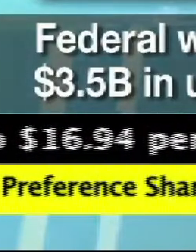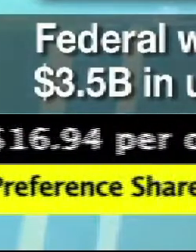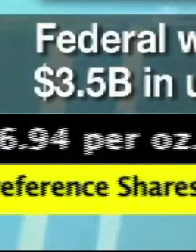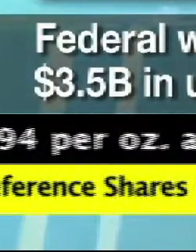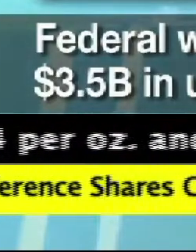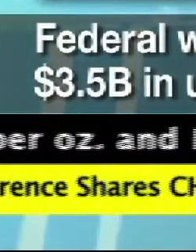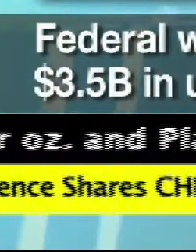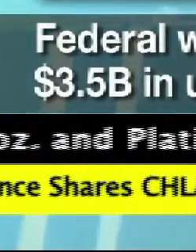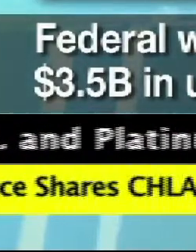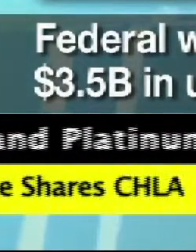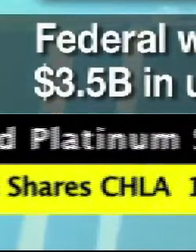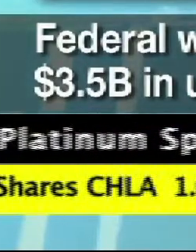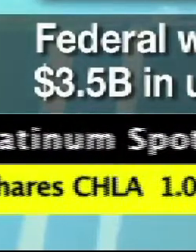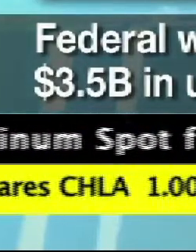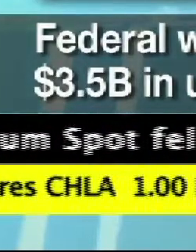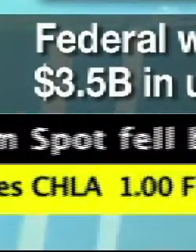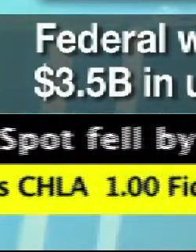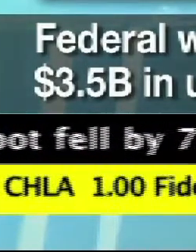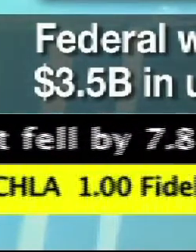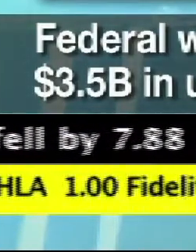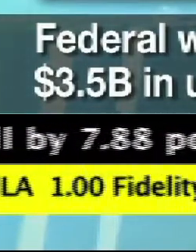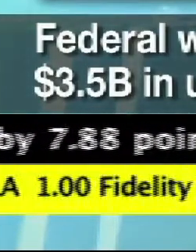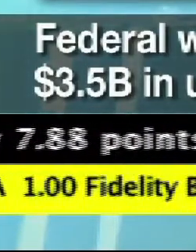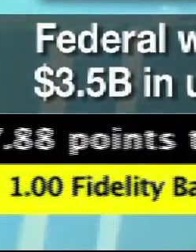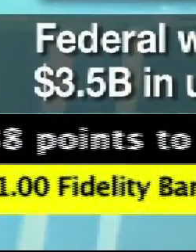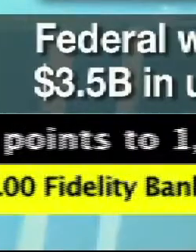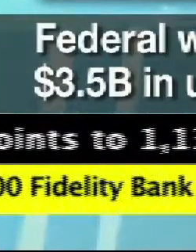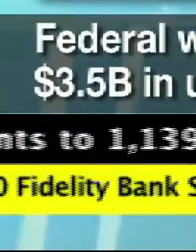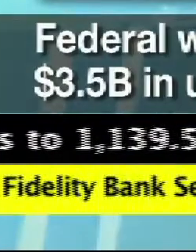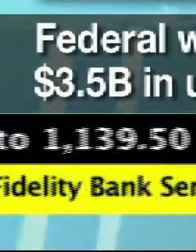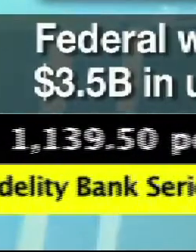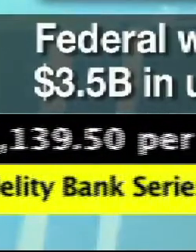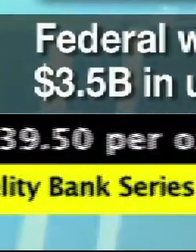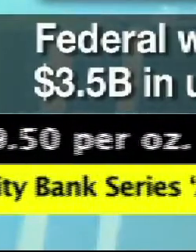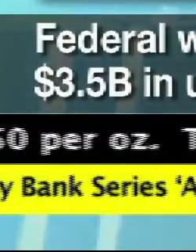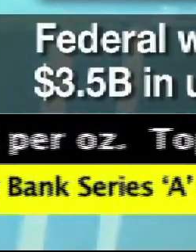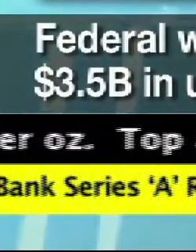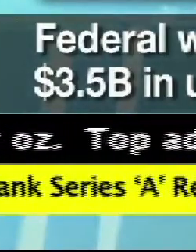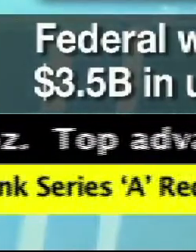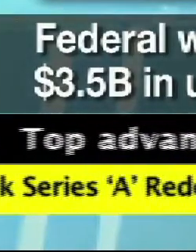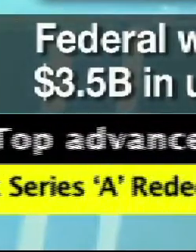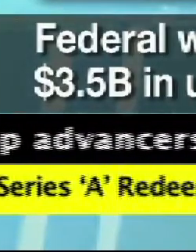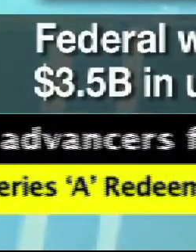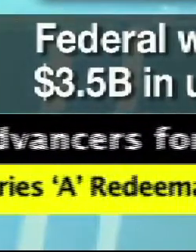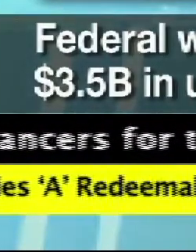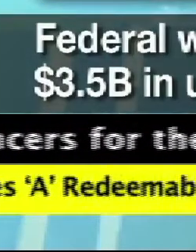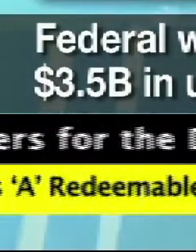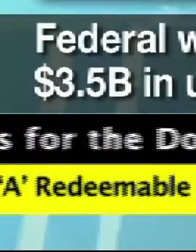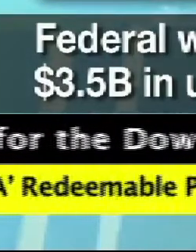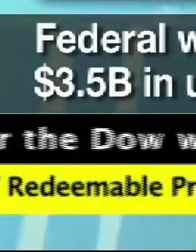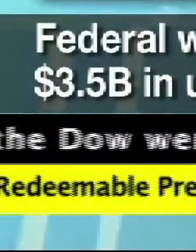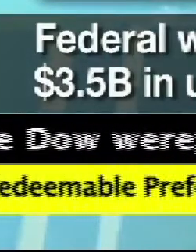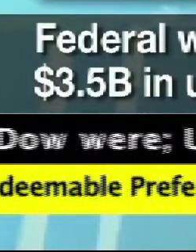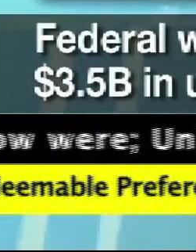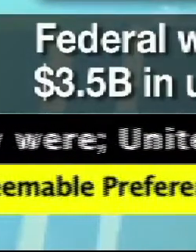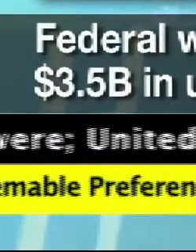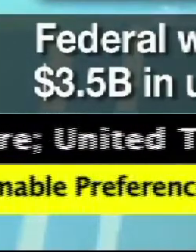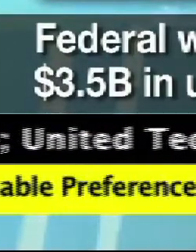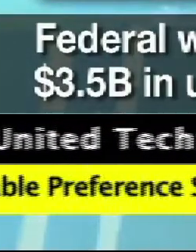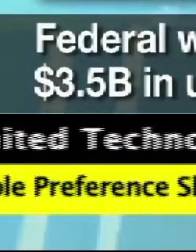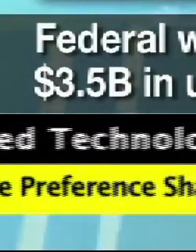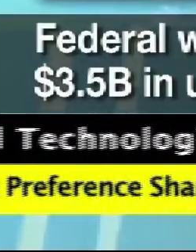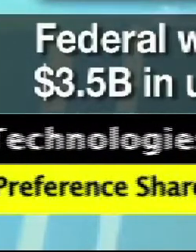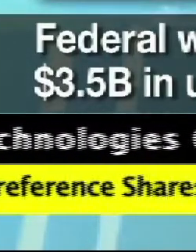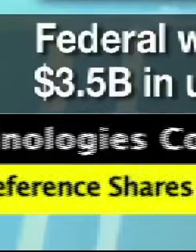and retirees owe more than $3.5 billion in unpaid taxes last year. That's a $200 million increase over